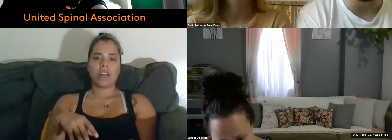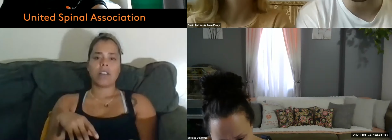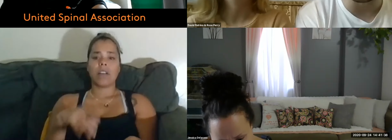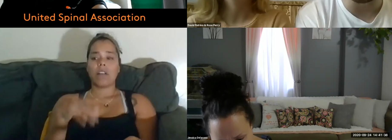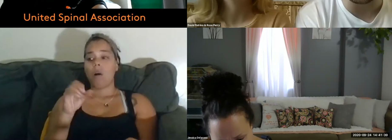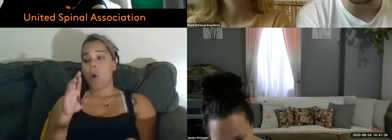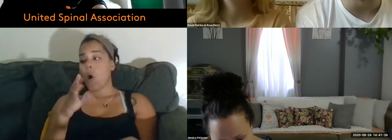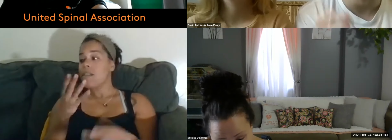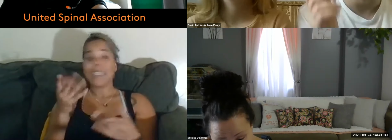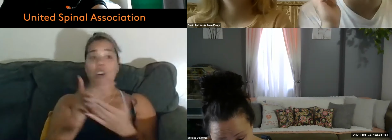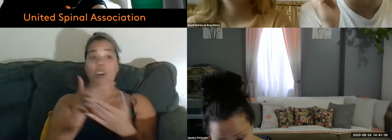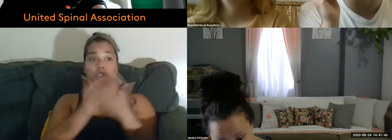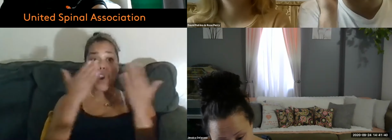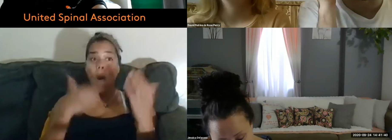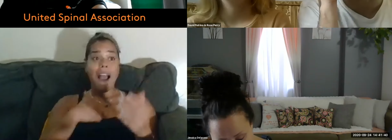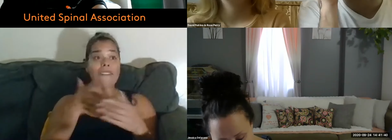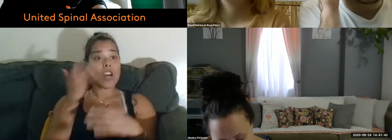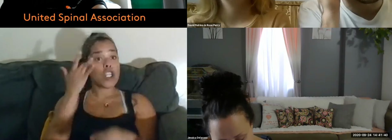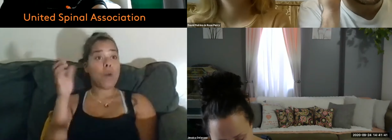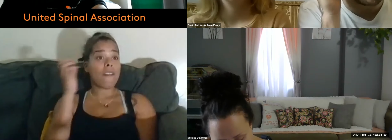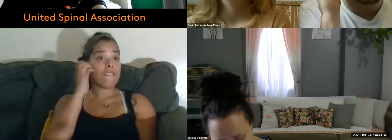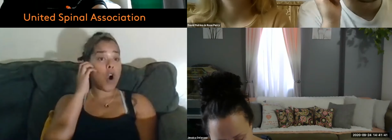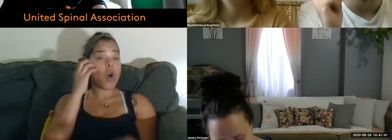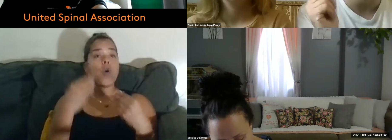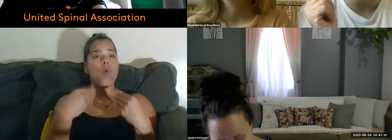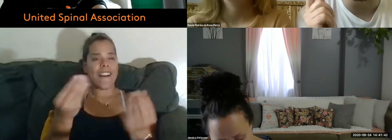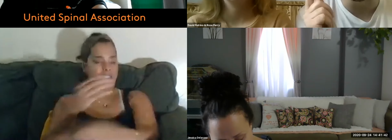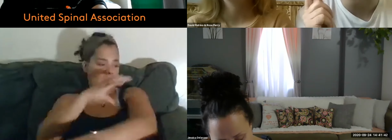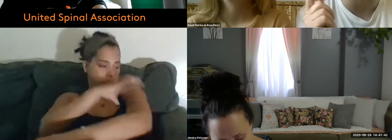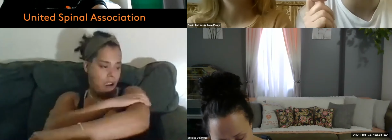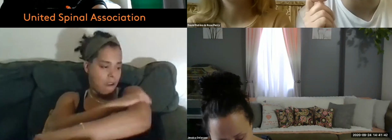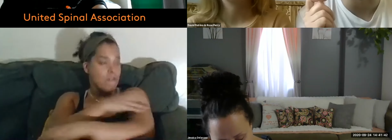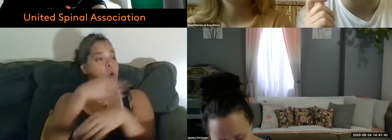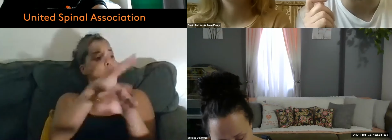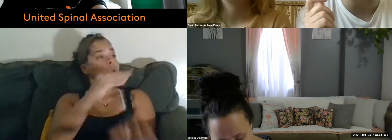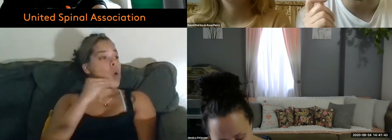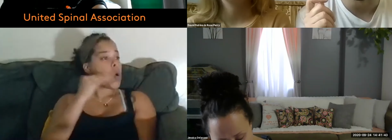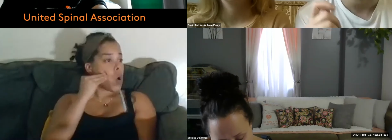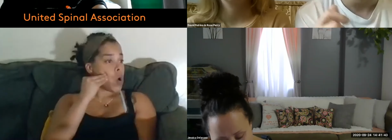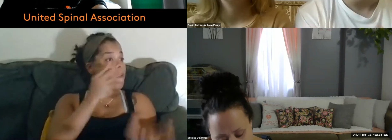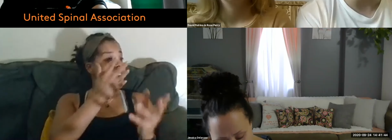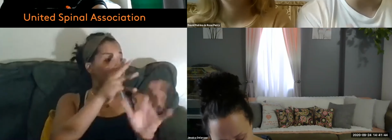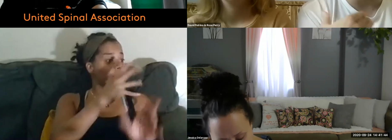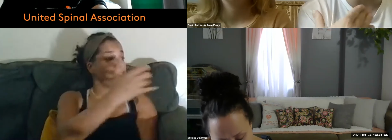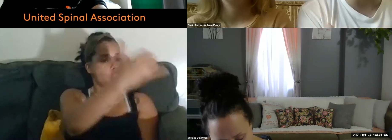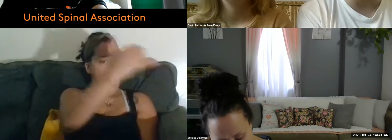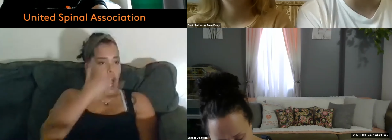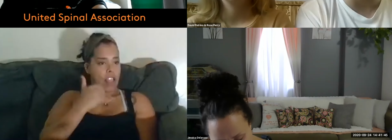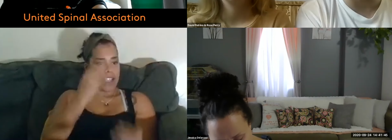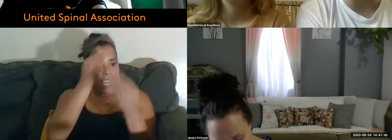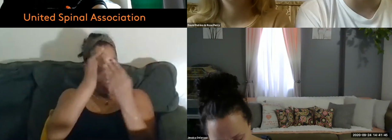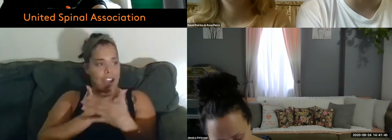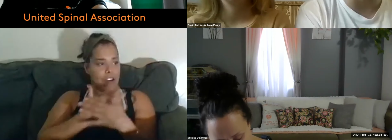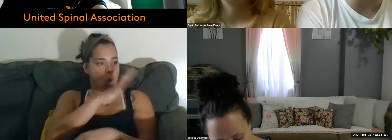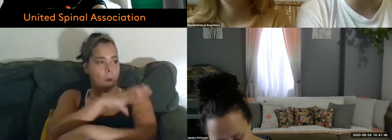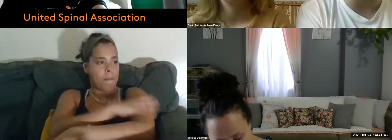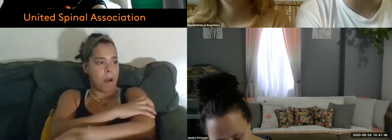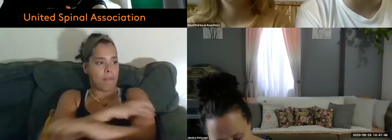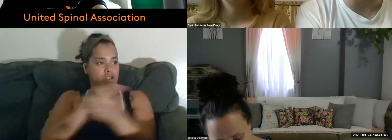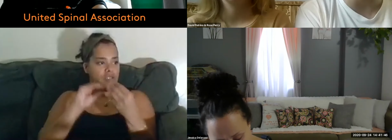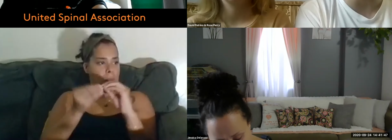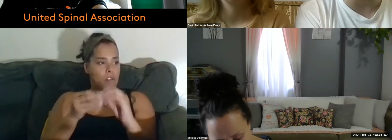cuff, $30, go home with it, call us up, tell us what your blood pressure is. And CMS is saying, oh no,